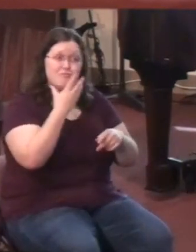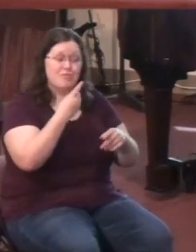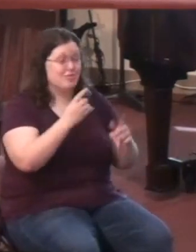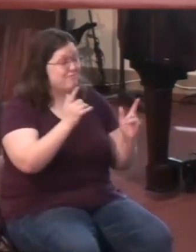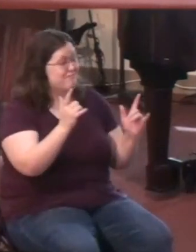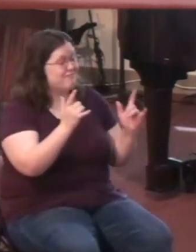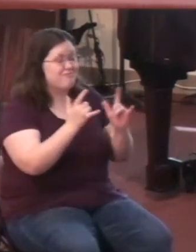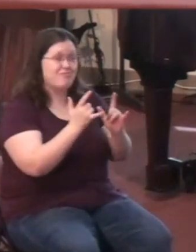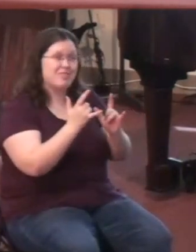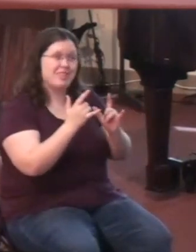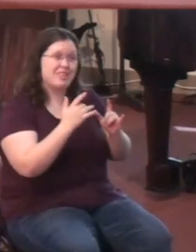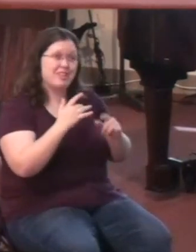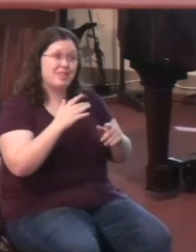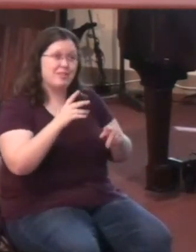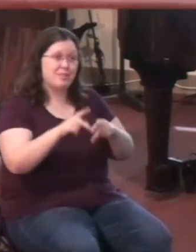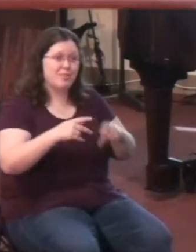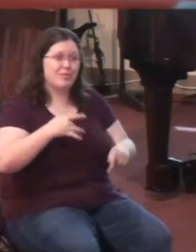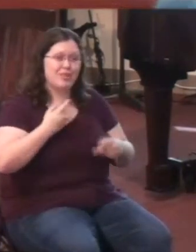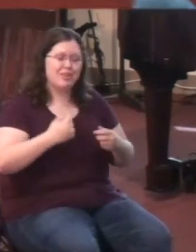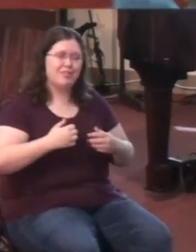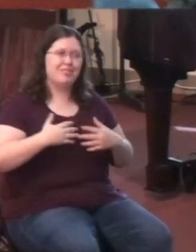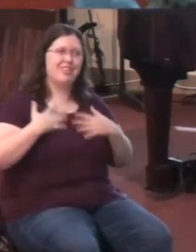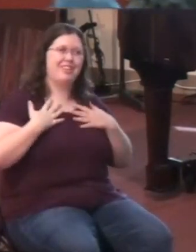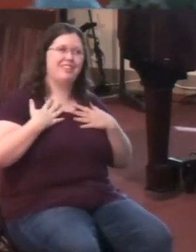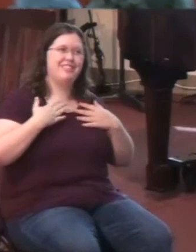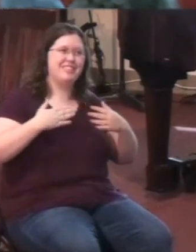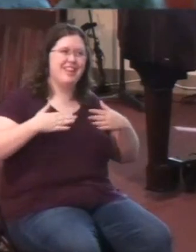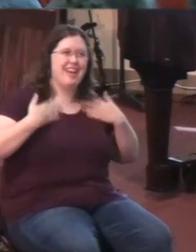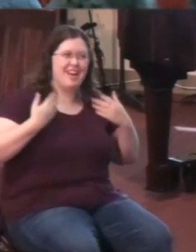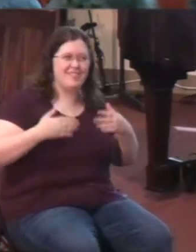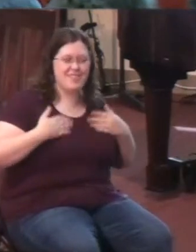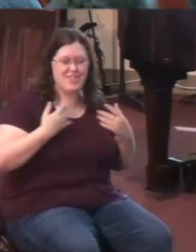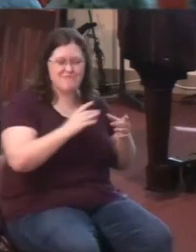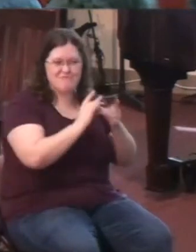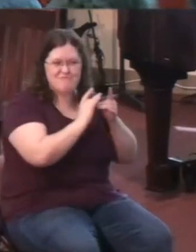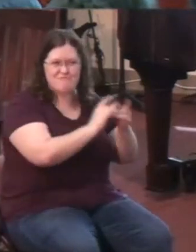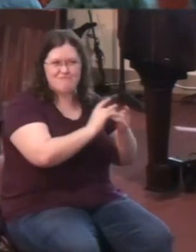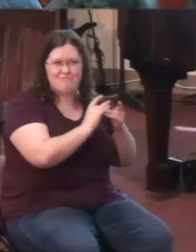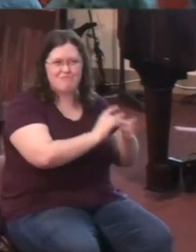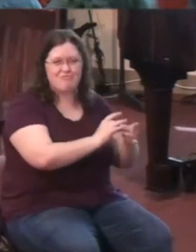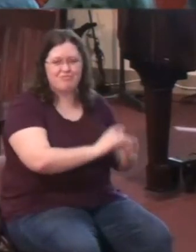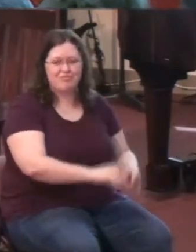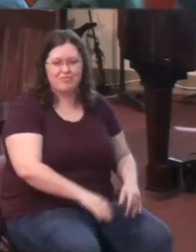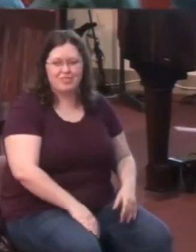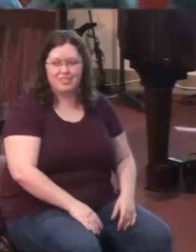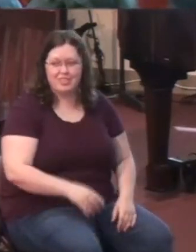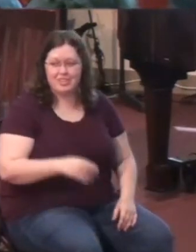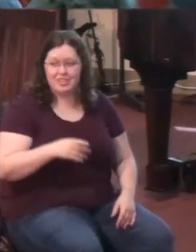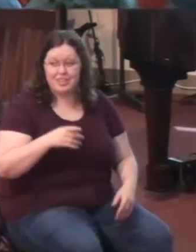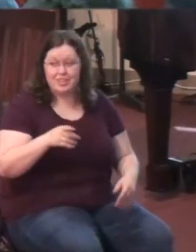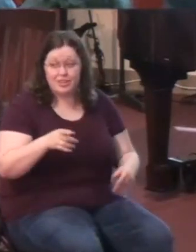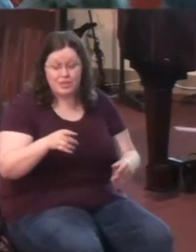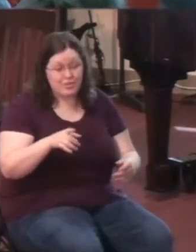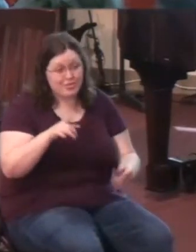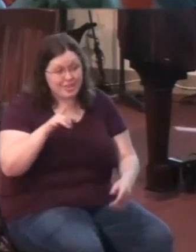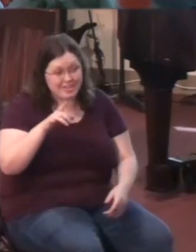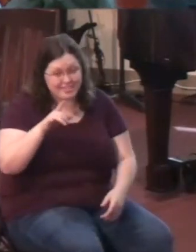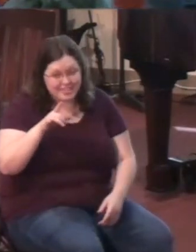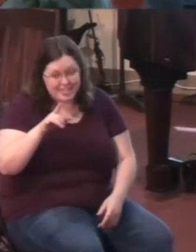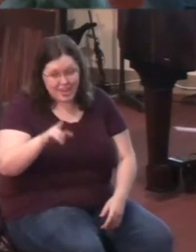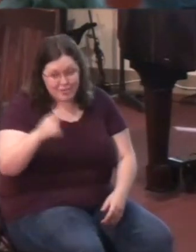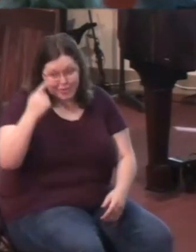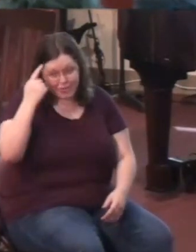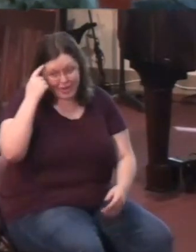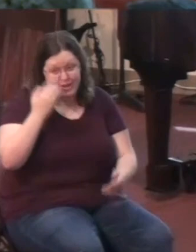their heart once I'm done connecting with them. So that when you're burying me, love, you think a good thing about